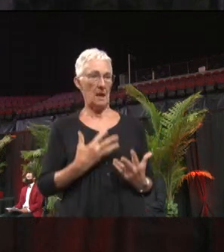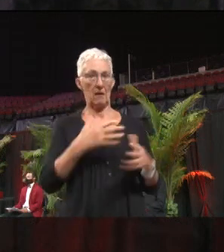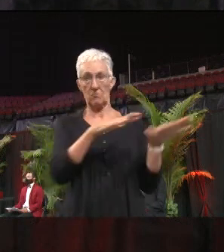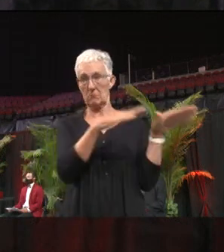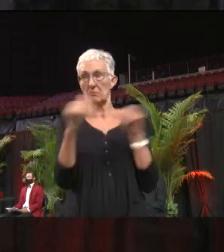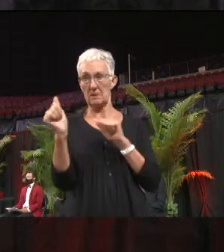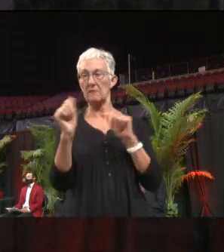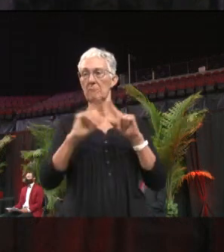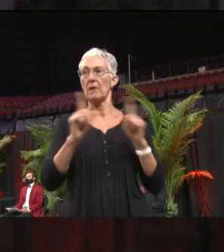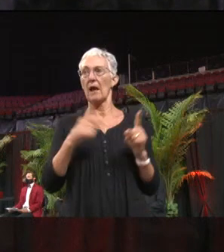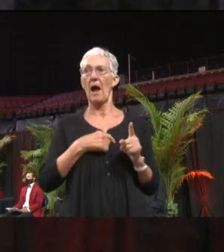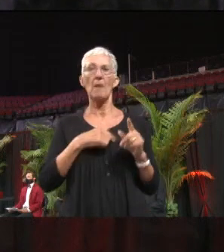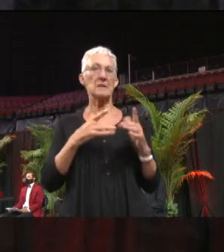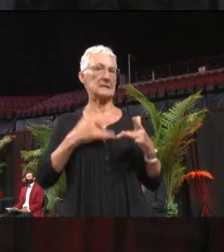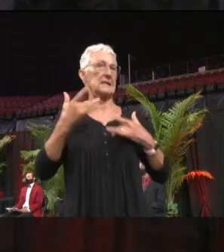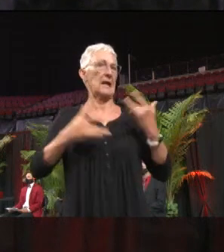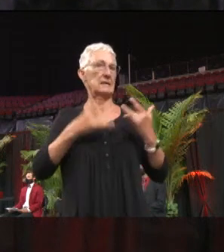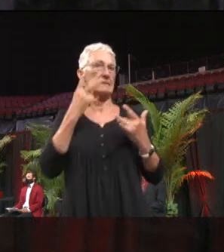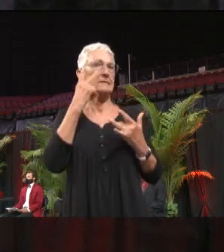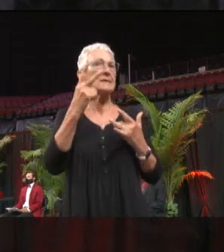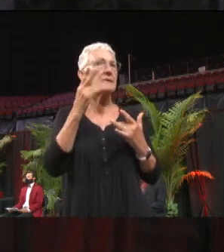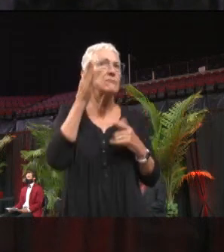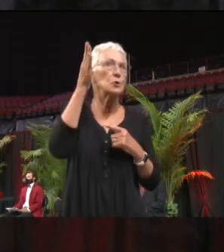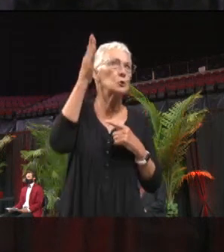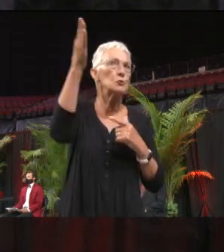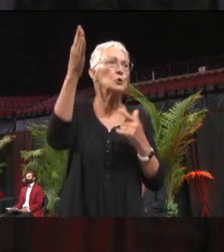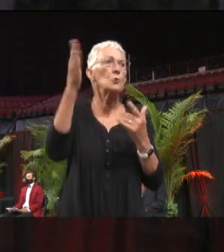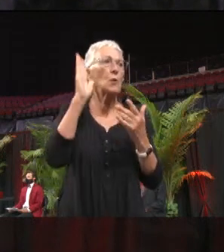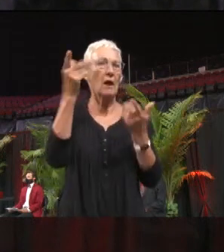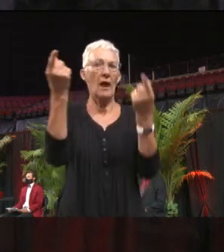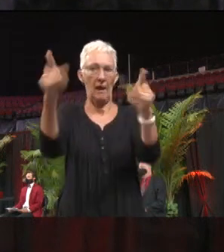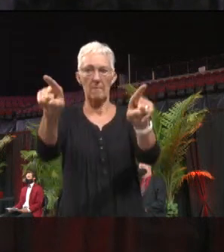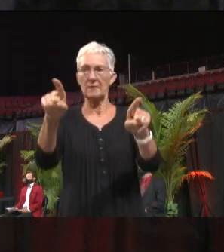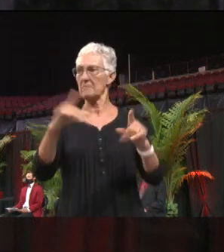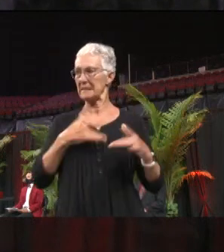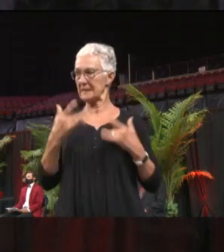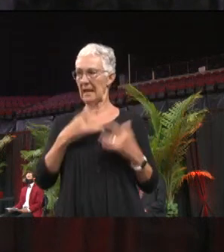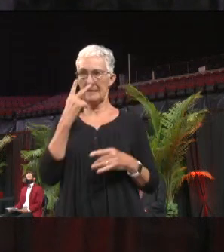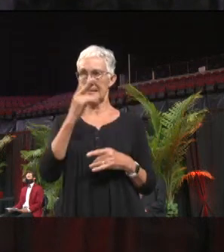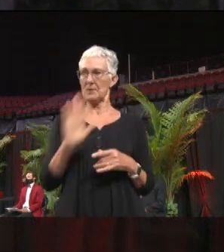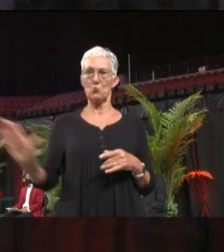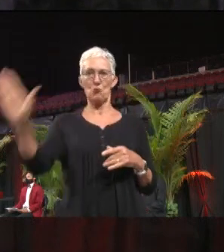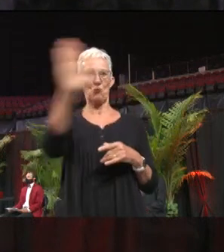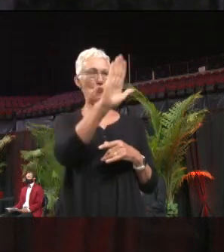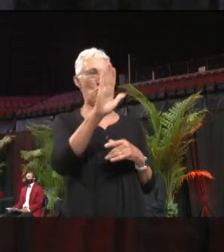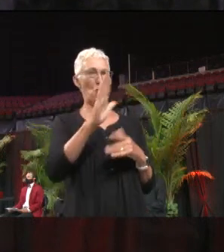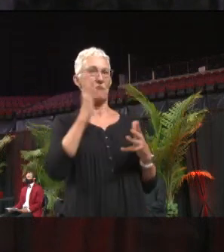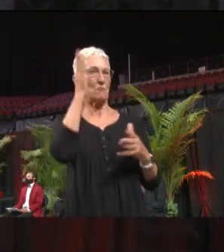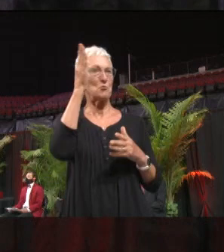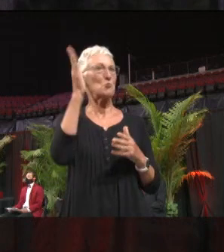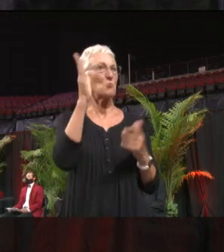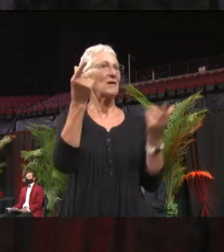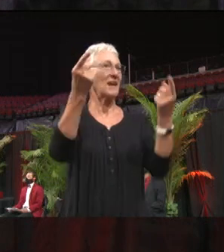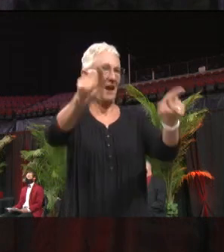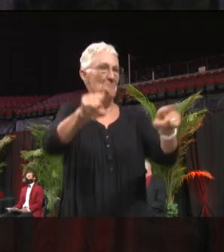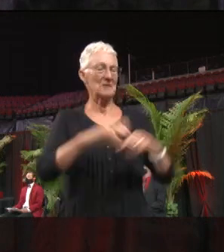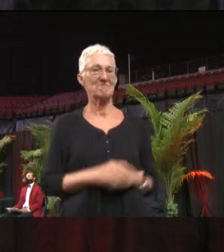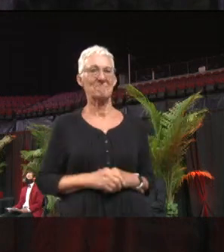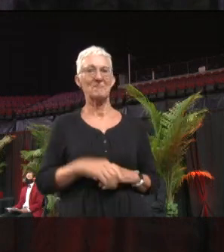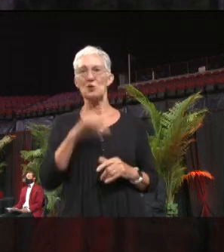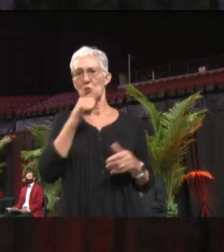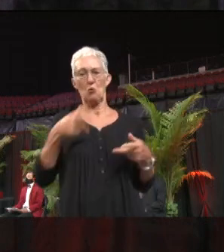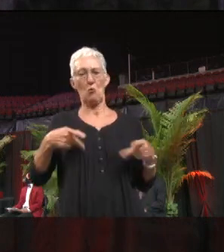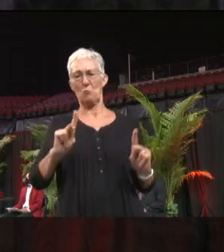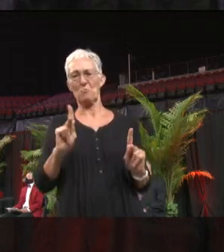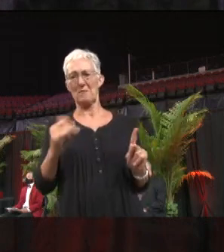to see what my future holds. I'm excited to see what all of your futures hold. You did not make it this far to fail, so don't let this hardship or